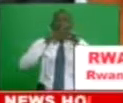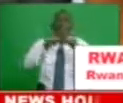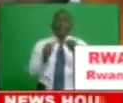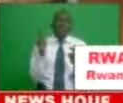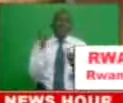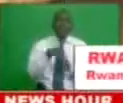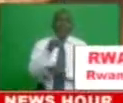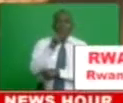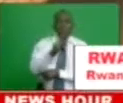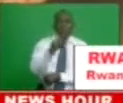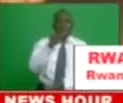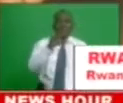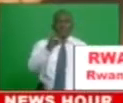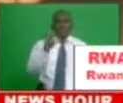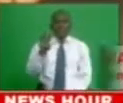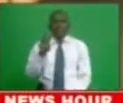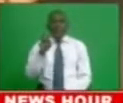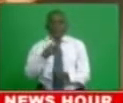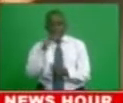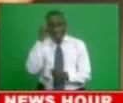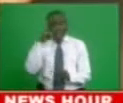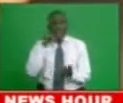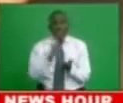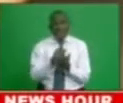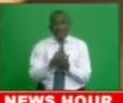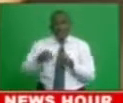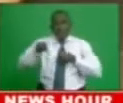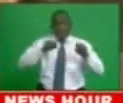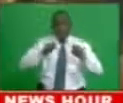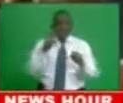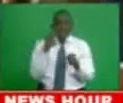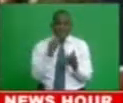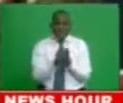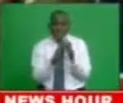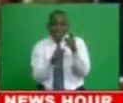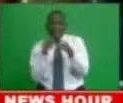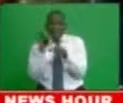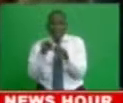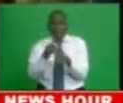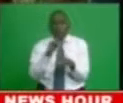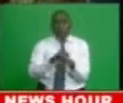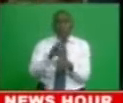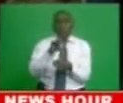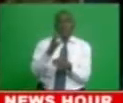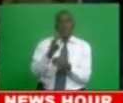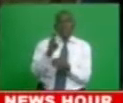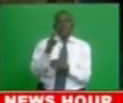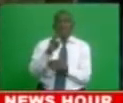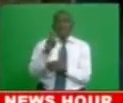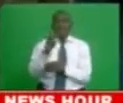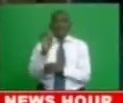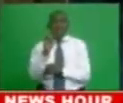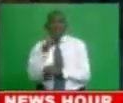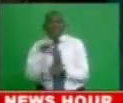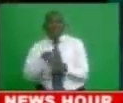until 2034. The government says Rwandans overseas will vote on the 17th of December, followed by those